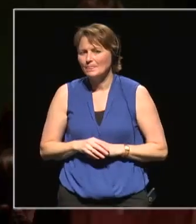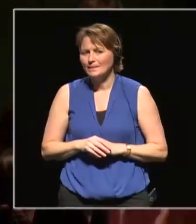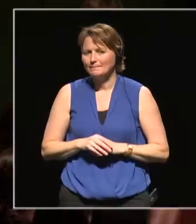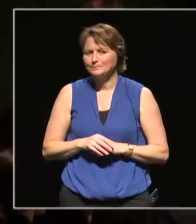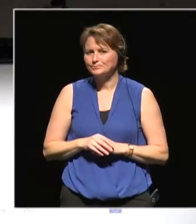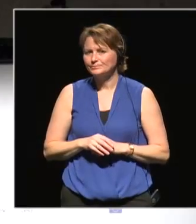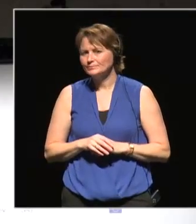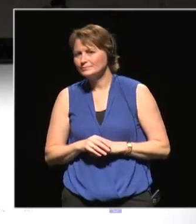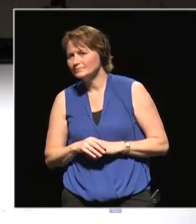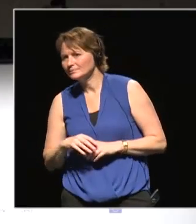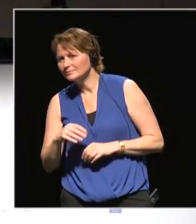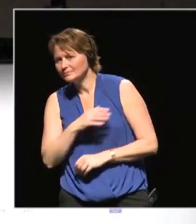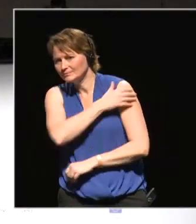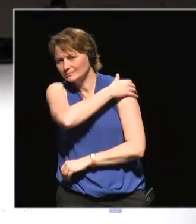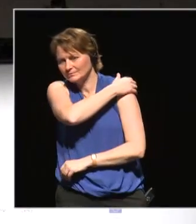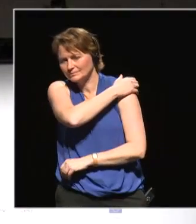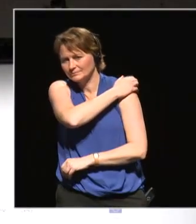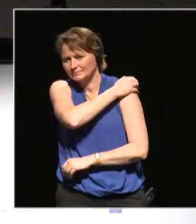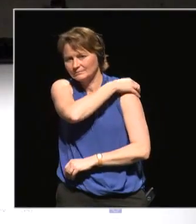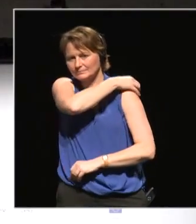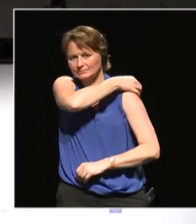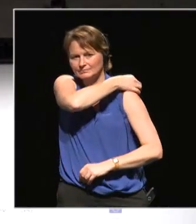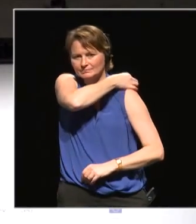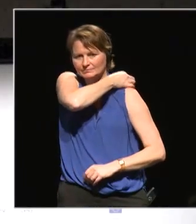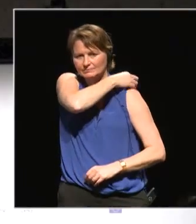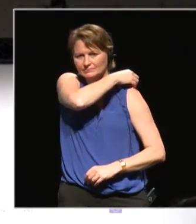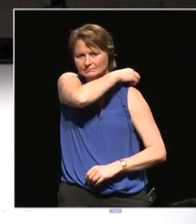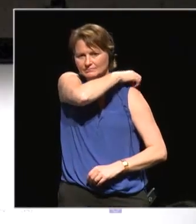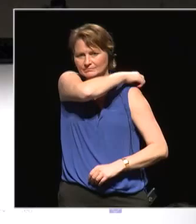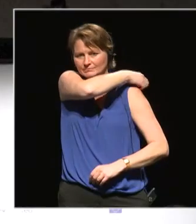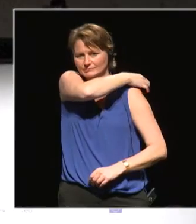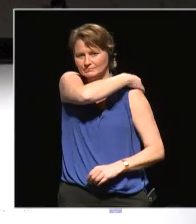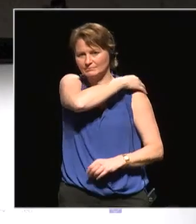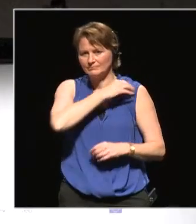Is there a microphone over there? That would be good. There's one coming behind you.